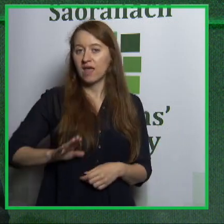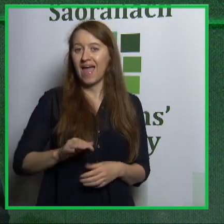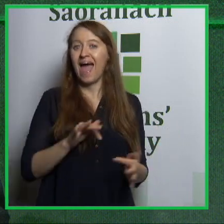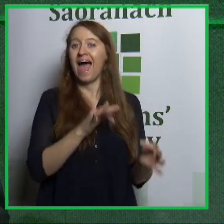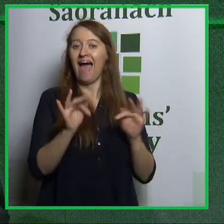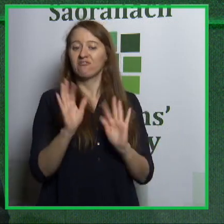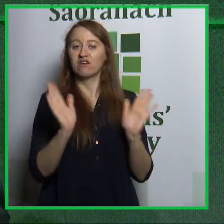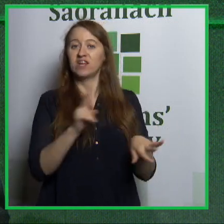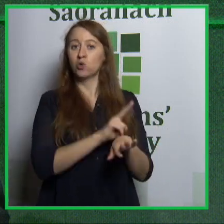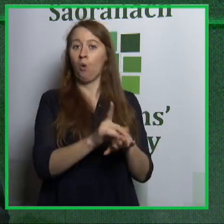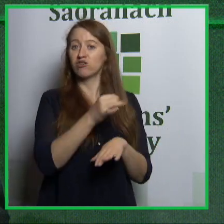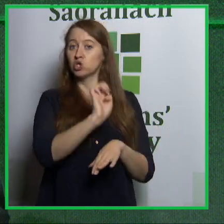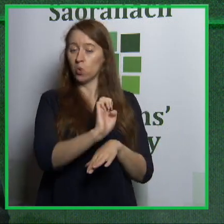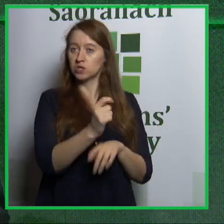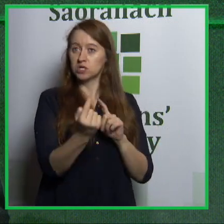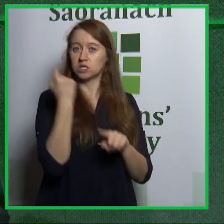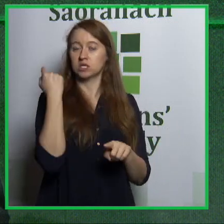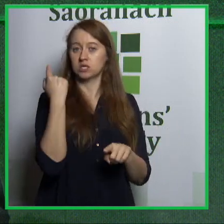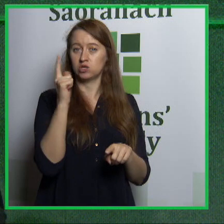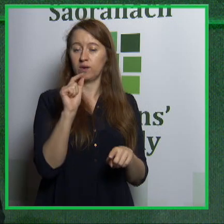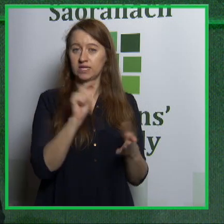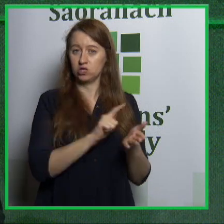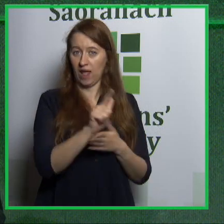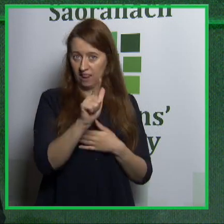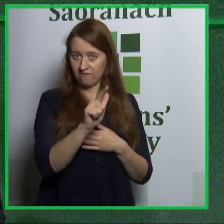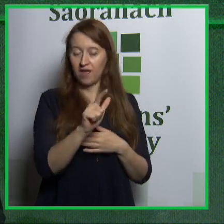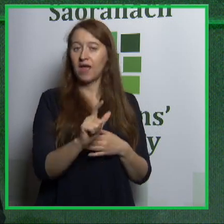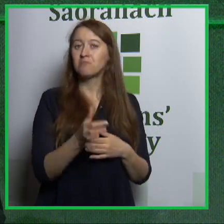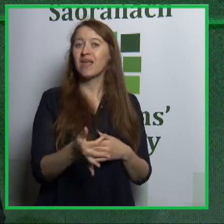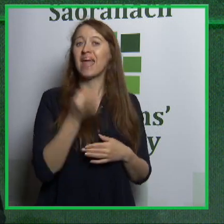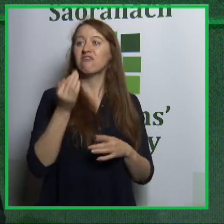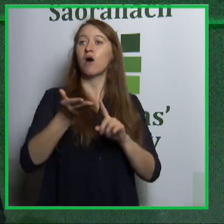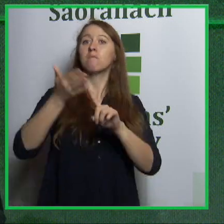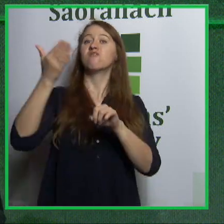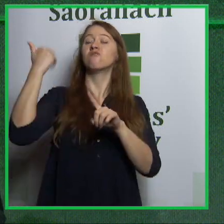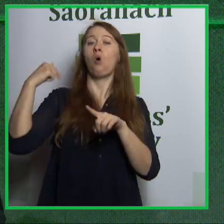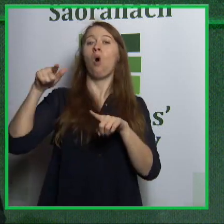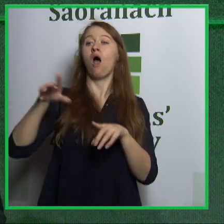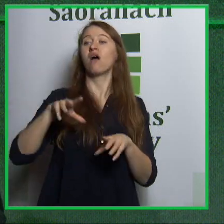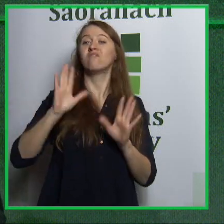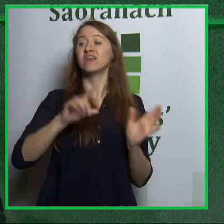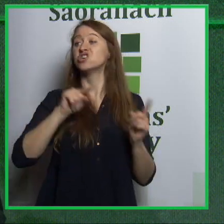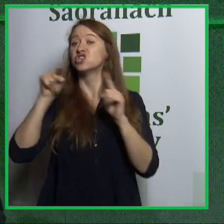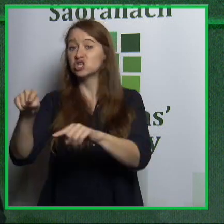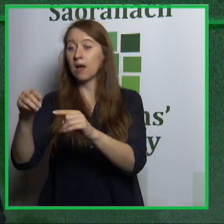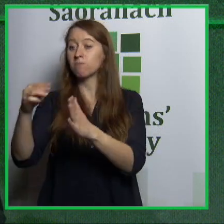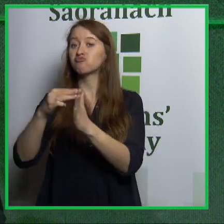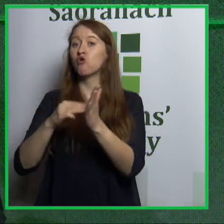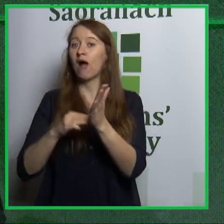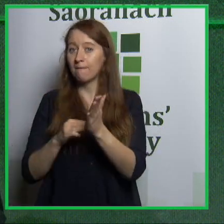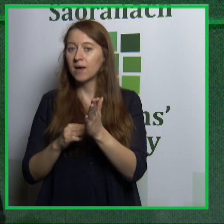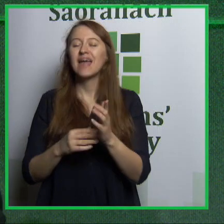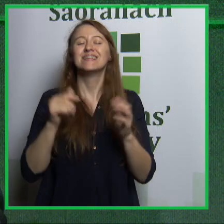2012, if at any point he had been entered into a holistic program, he was brought into an acute unit,